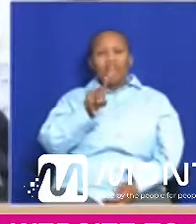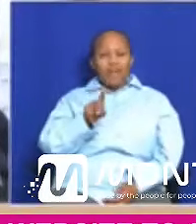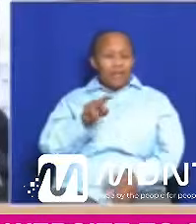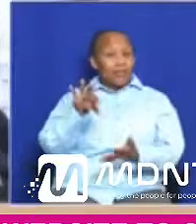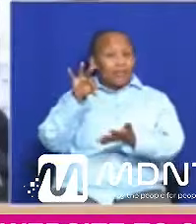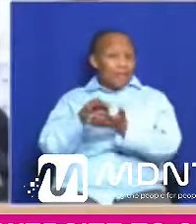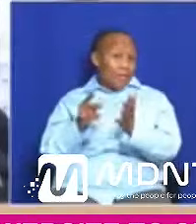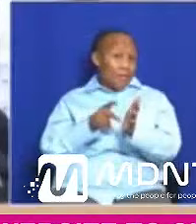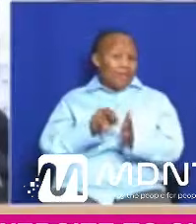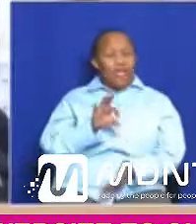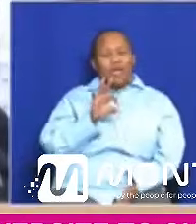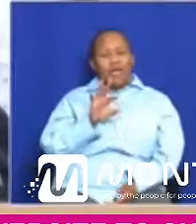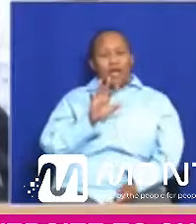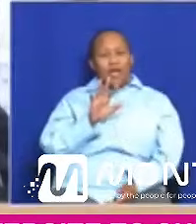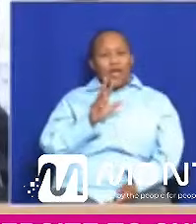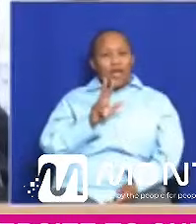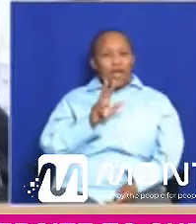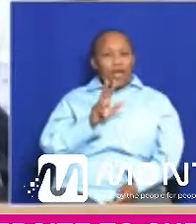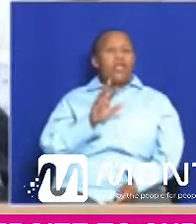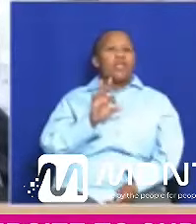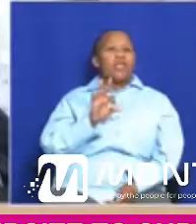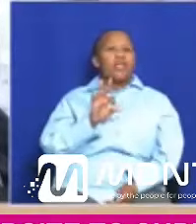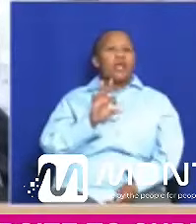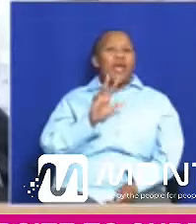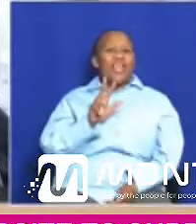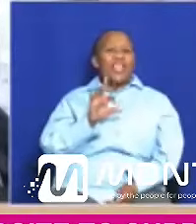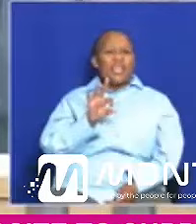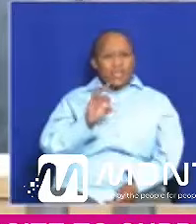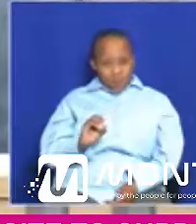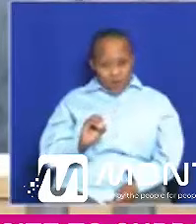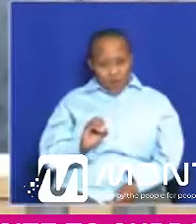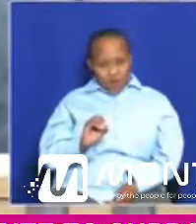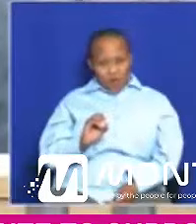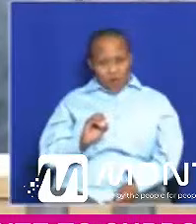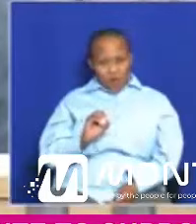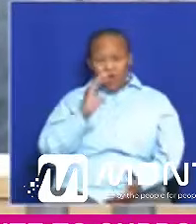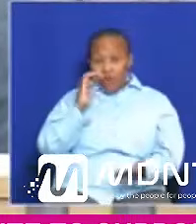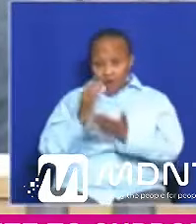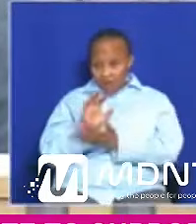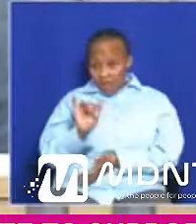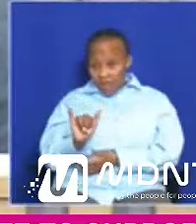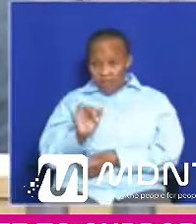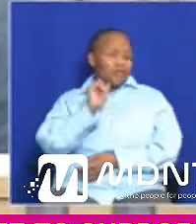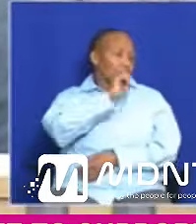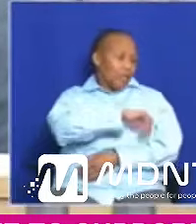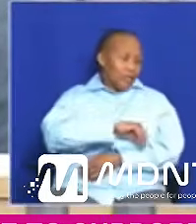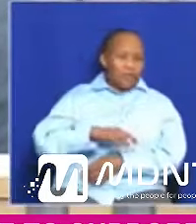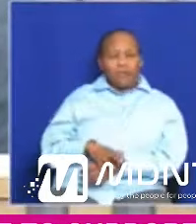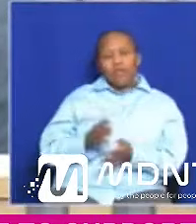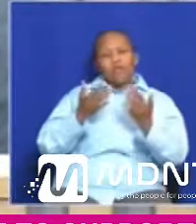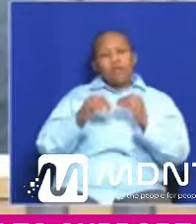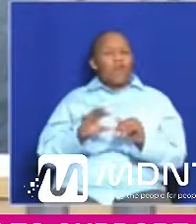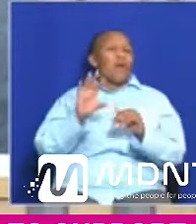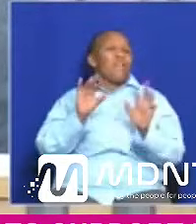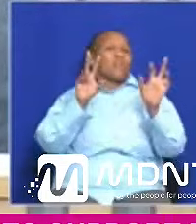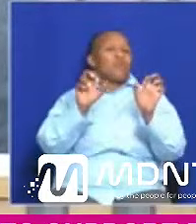You confirm that's what you have at your page 830? Yes, I confirm. You took issue with flighting this particular